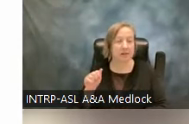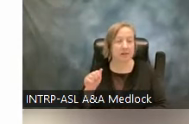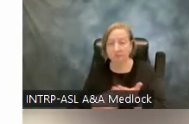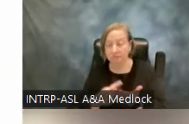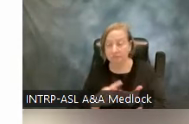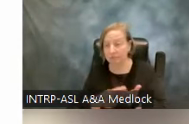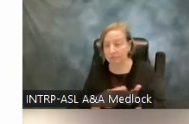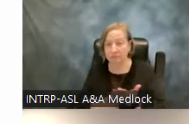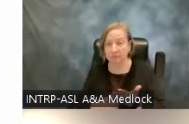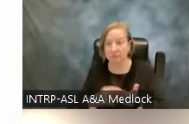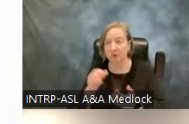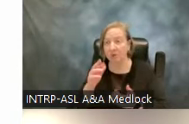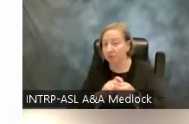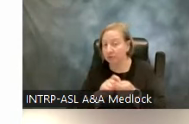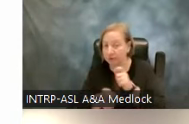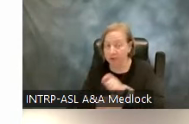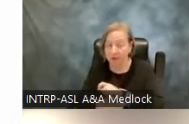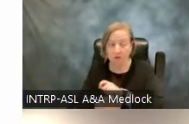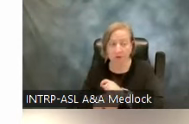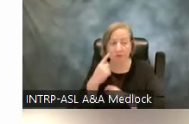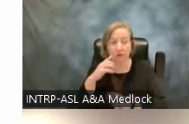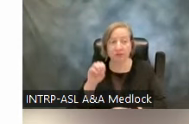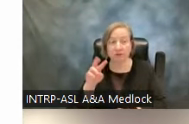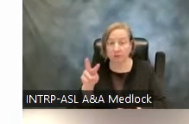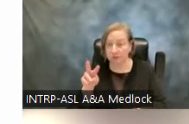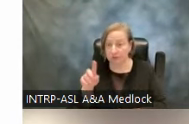discussion or changes to E2?